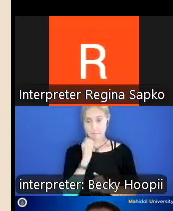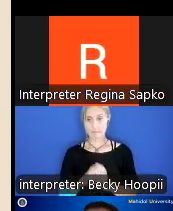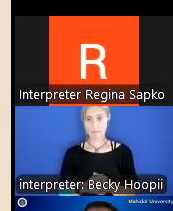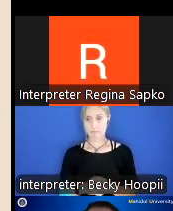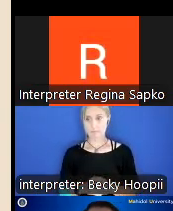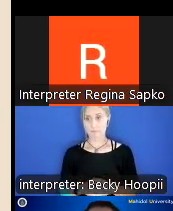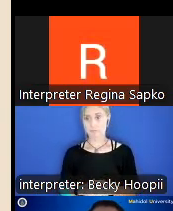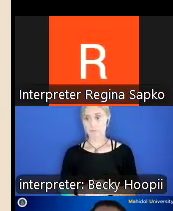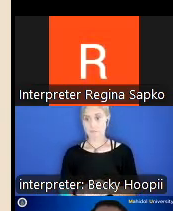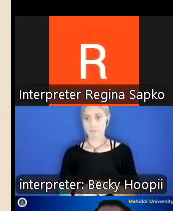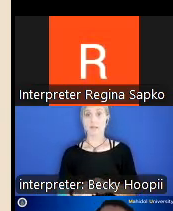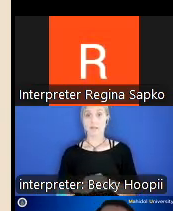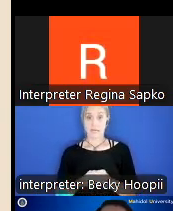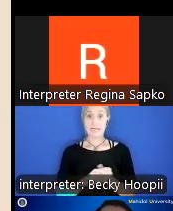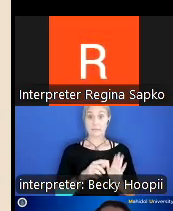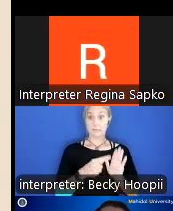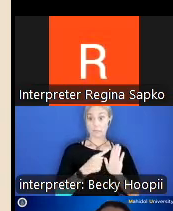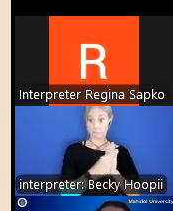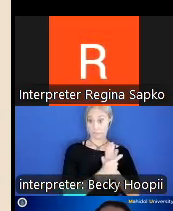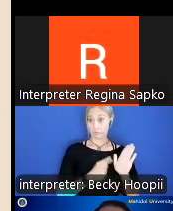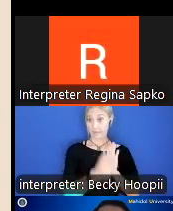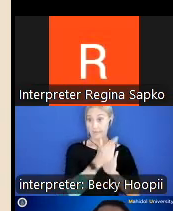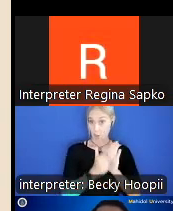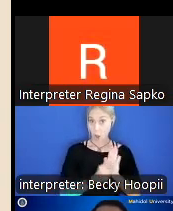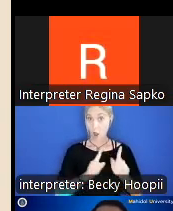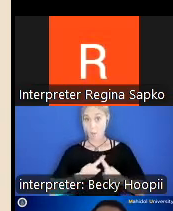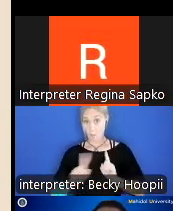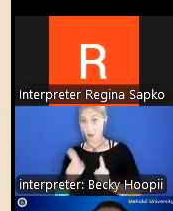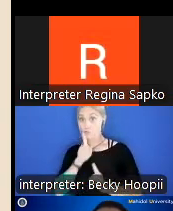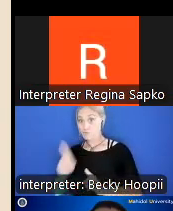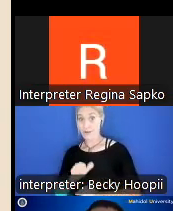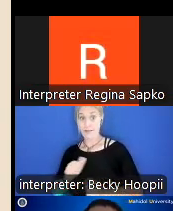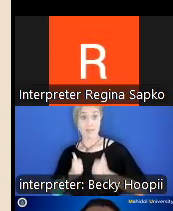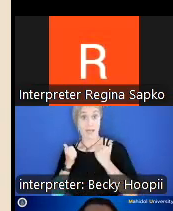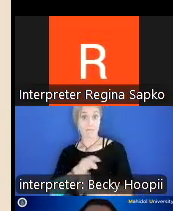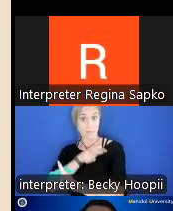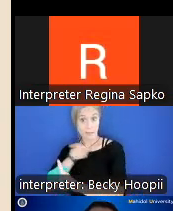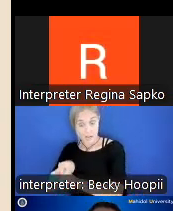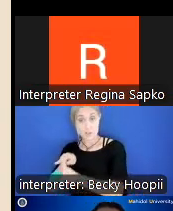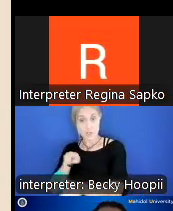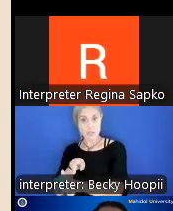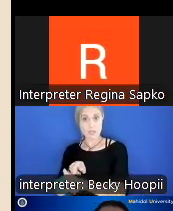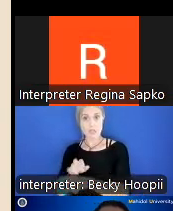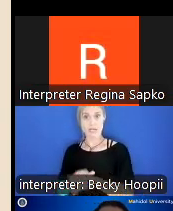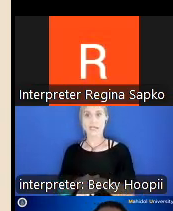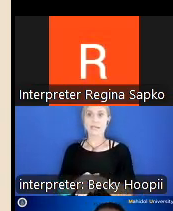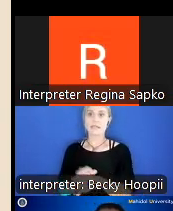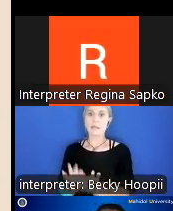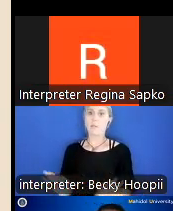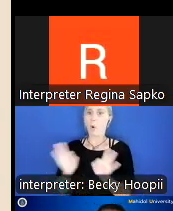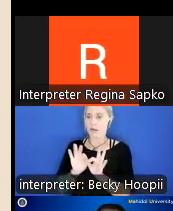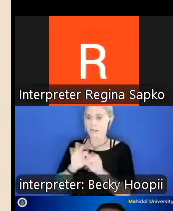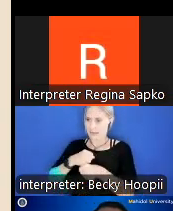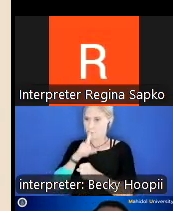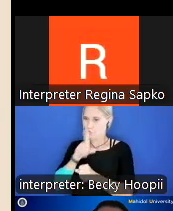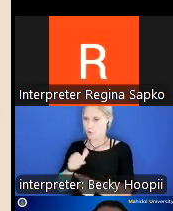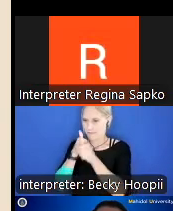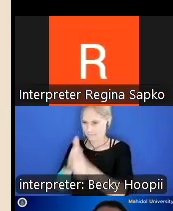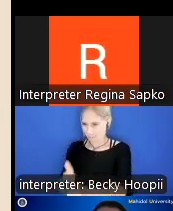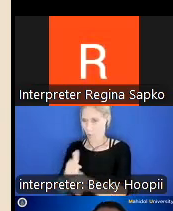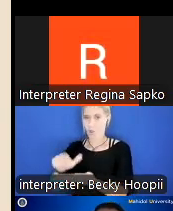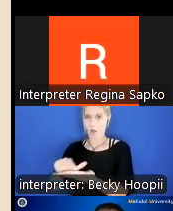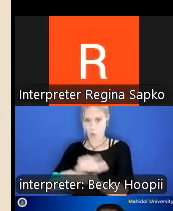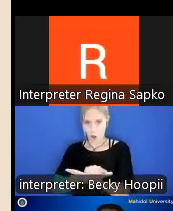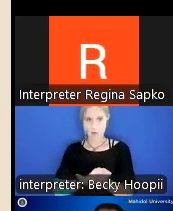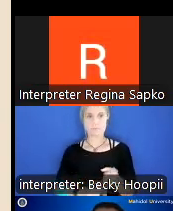the law, but the practical is very important or enforcement. The employment quota scheme